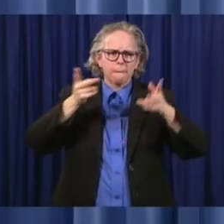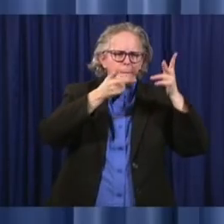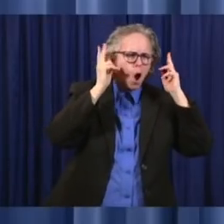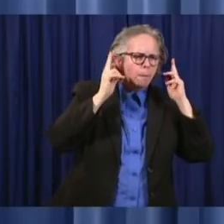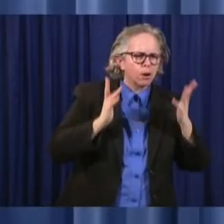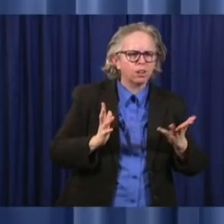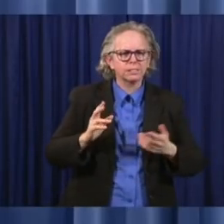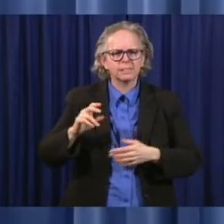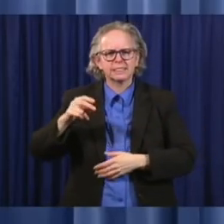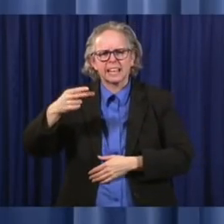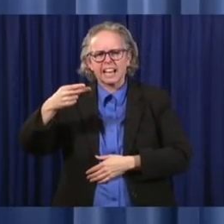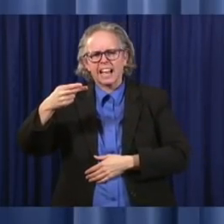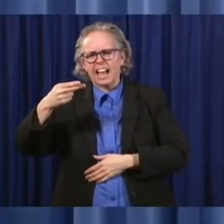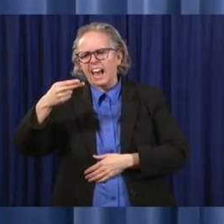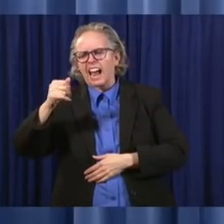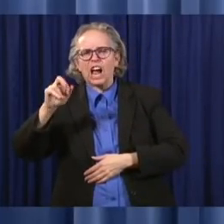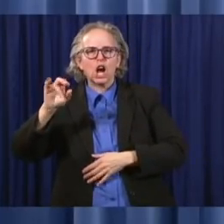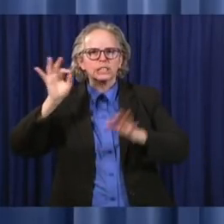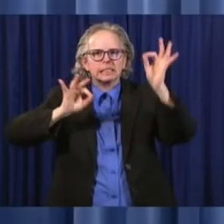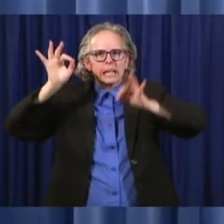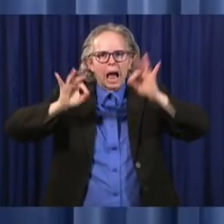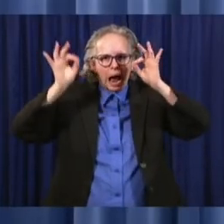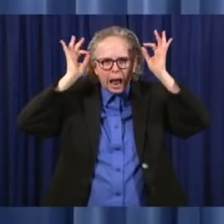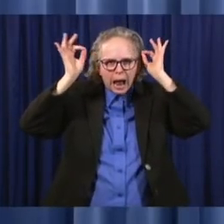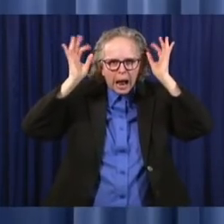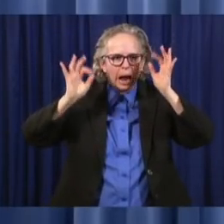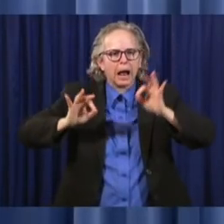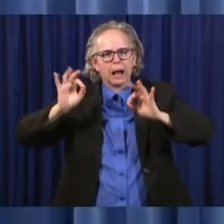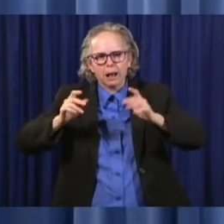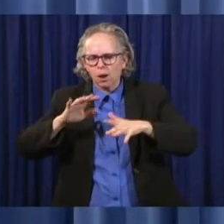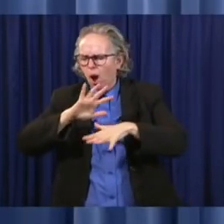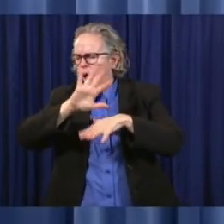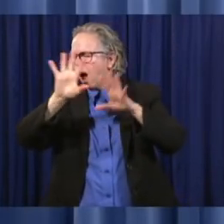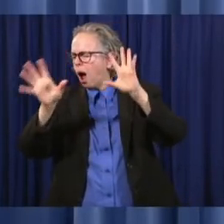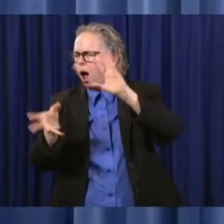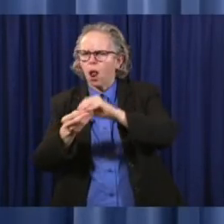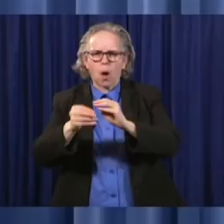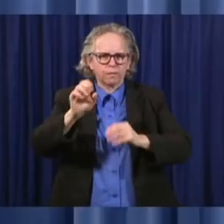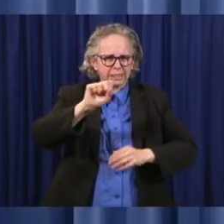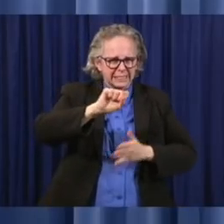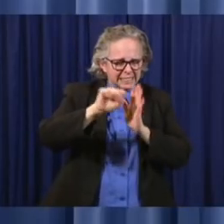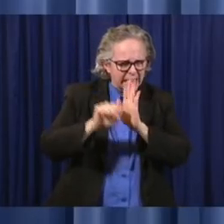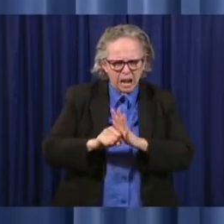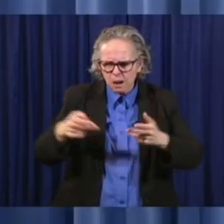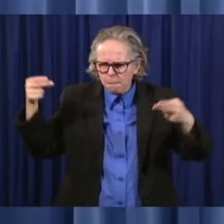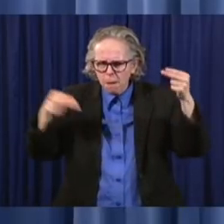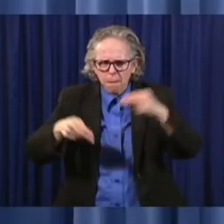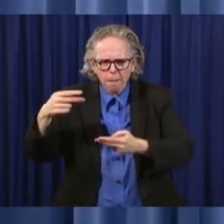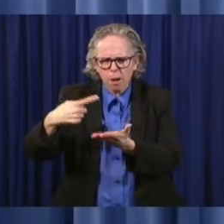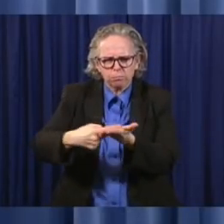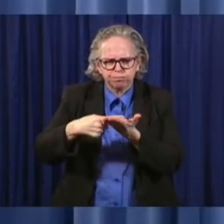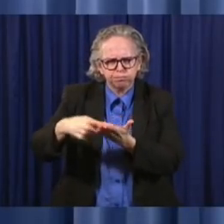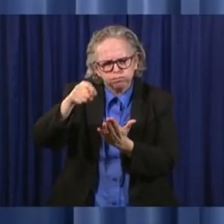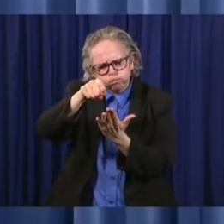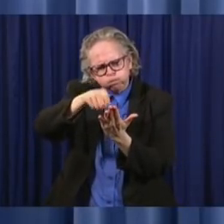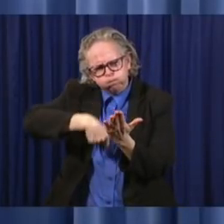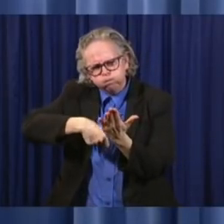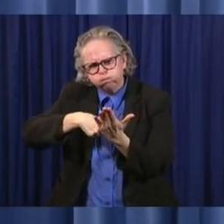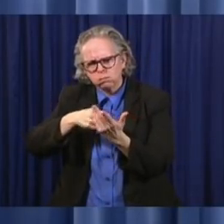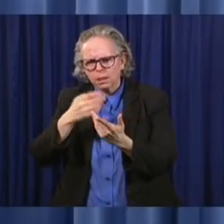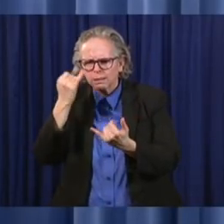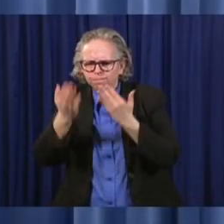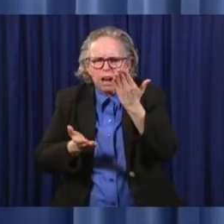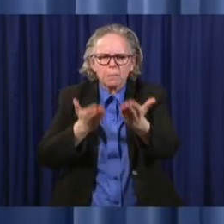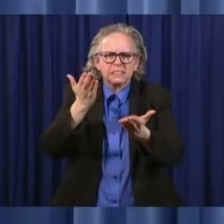people from all over the state of Ohio who helped us do this, who wrote these recommendations, who came up with the